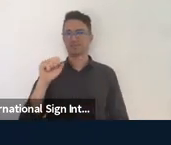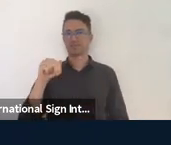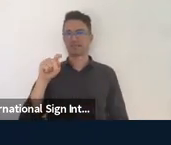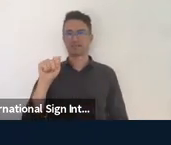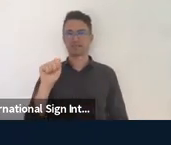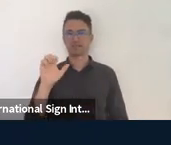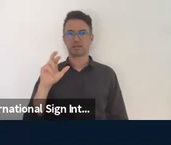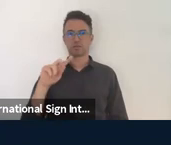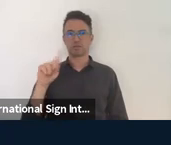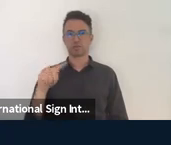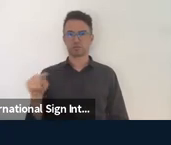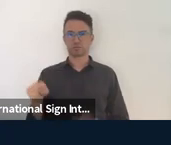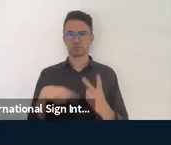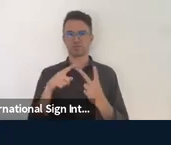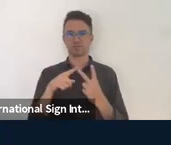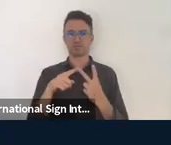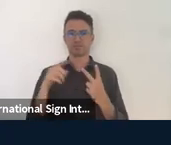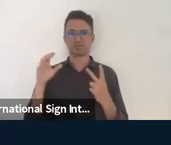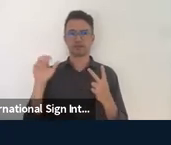Buenos días.